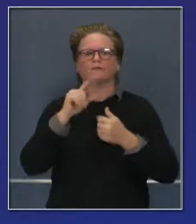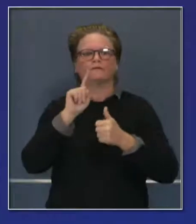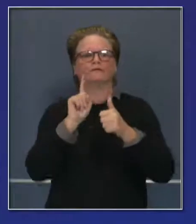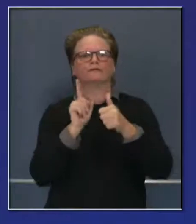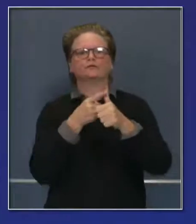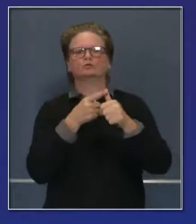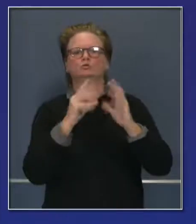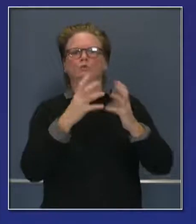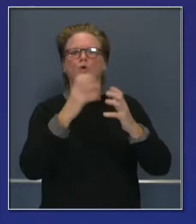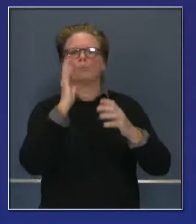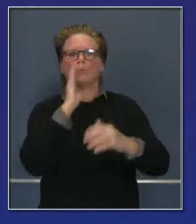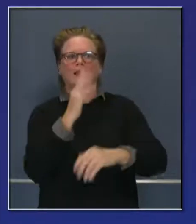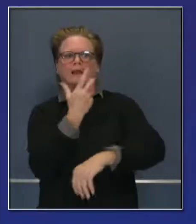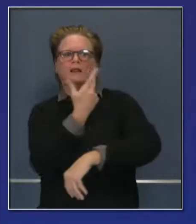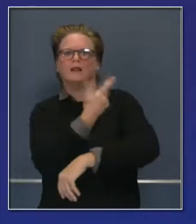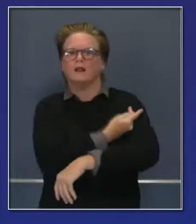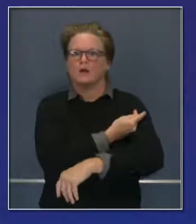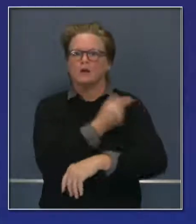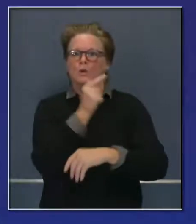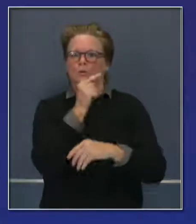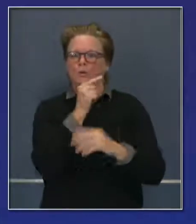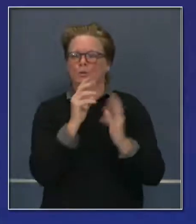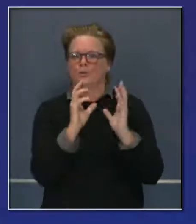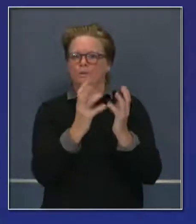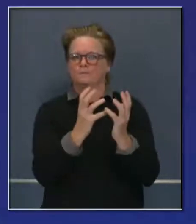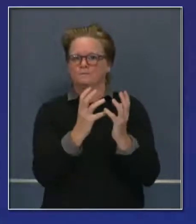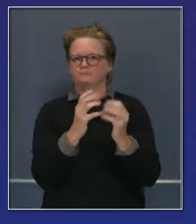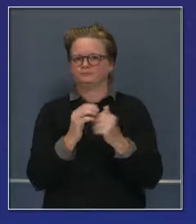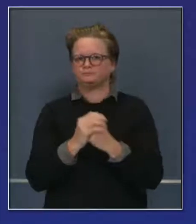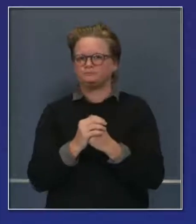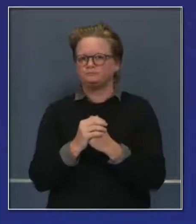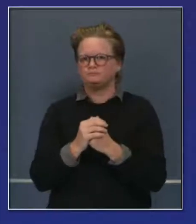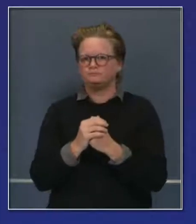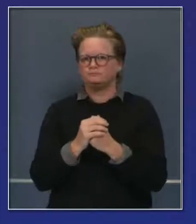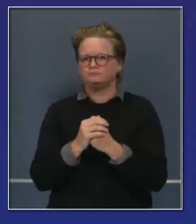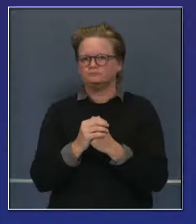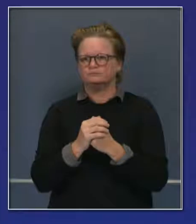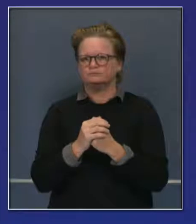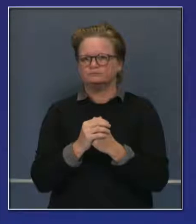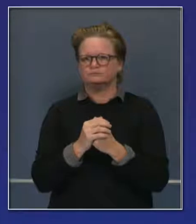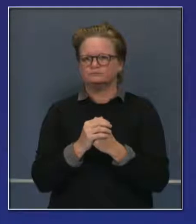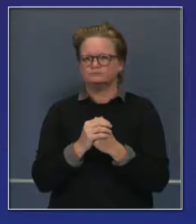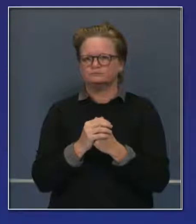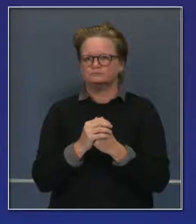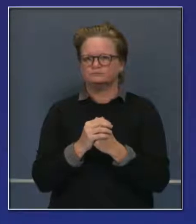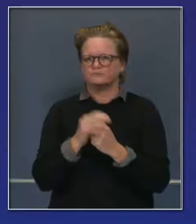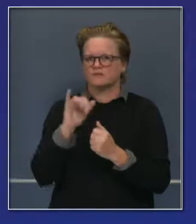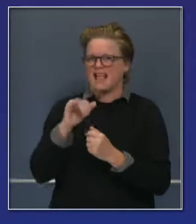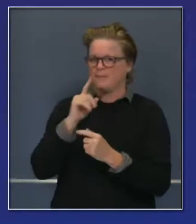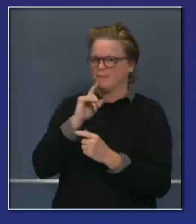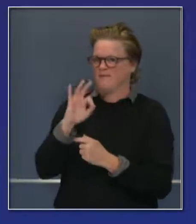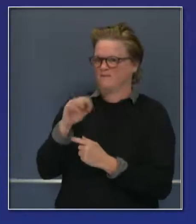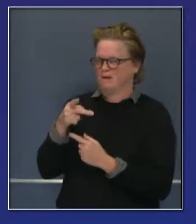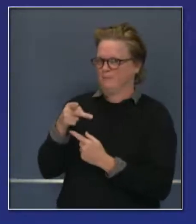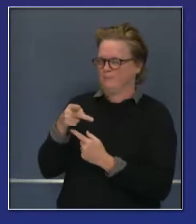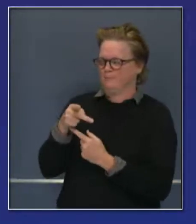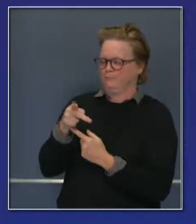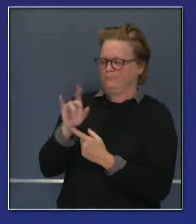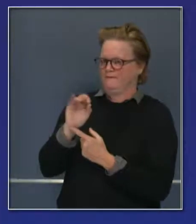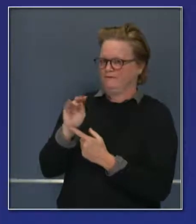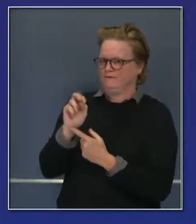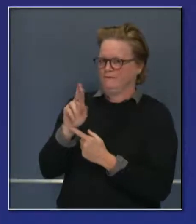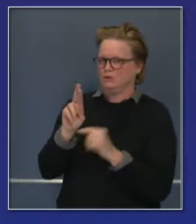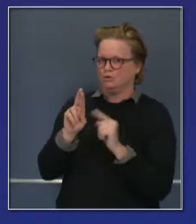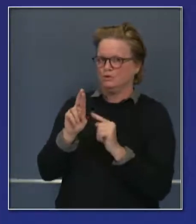limited supply of vaccinations. And by the way, the Pfizer announcement today was about a limited supply of doses.